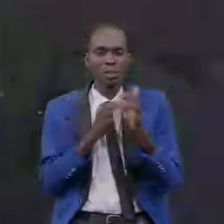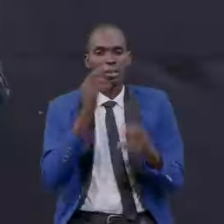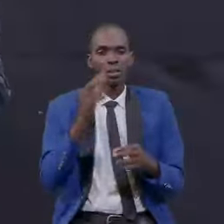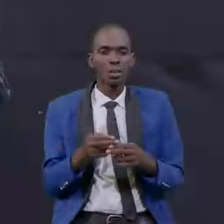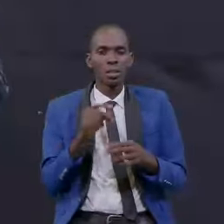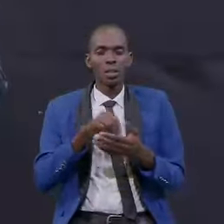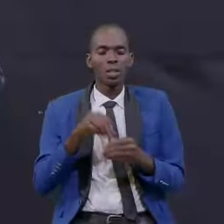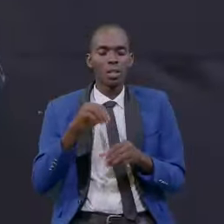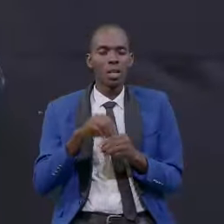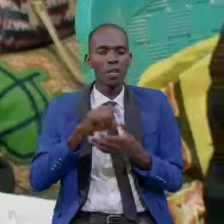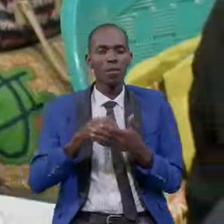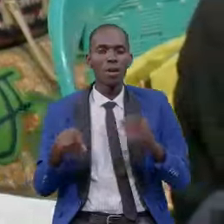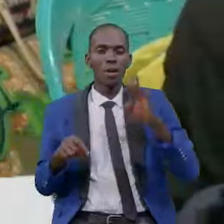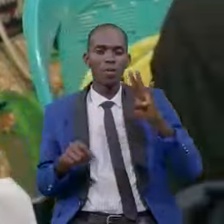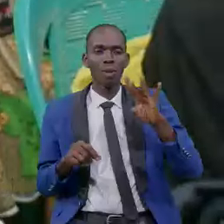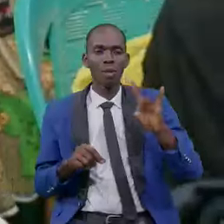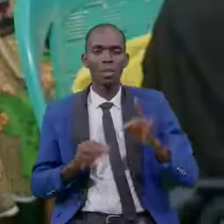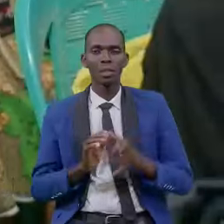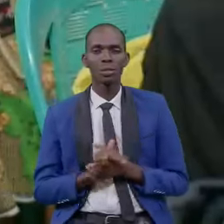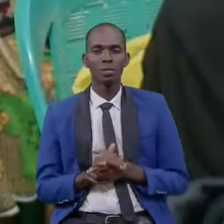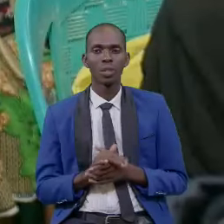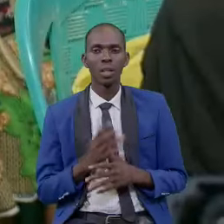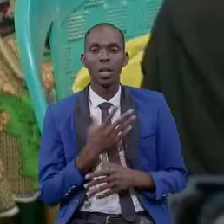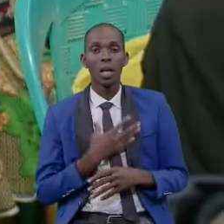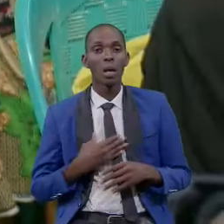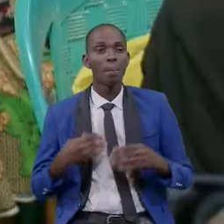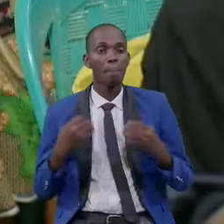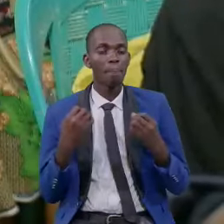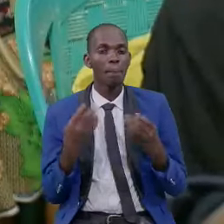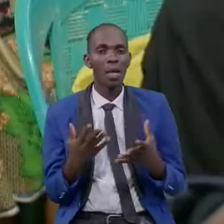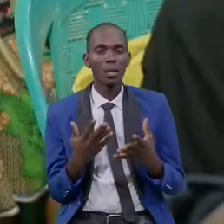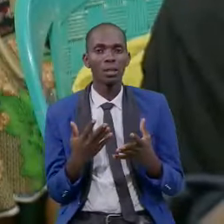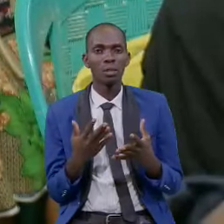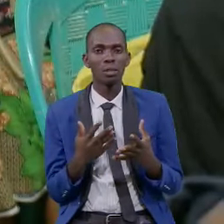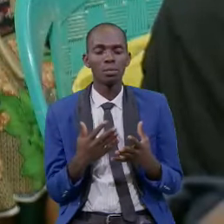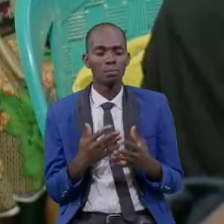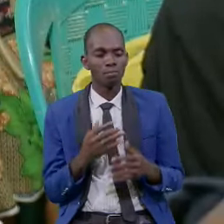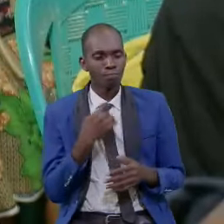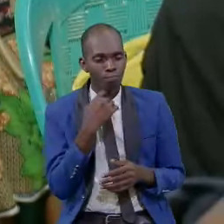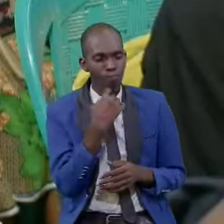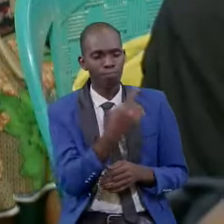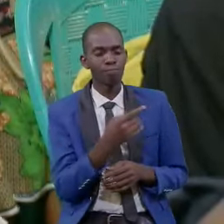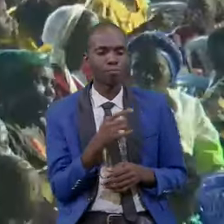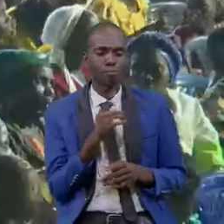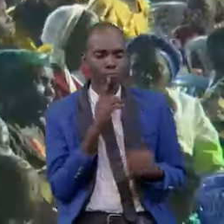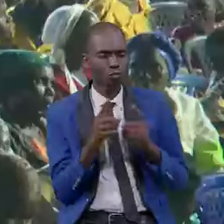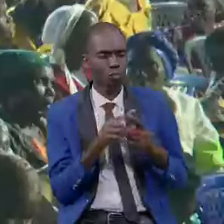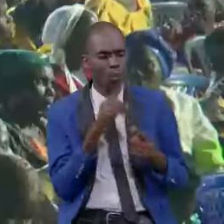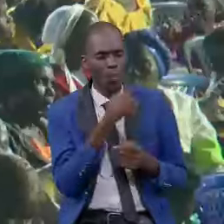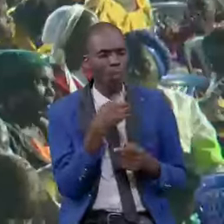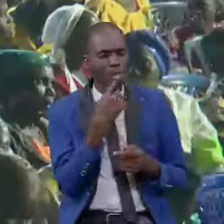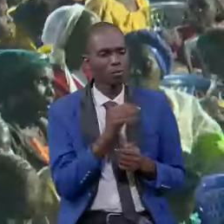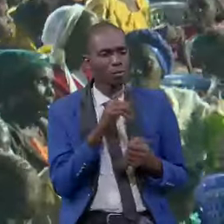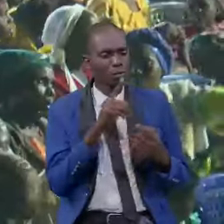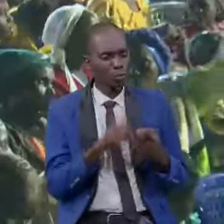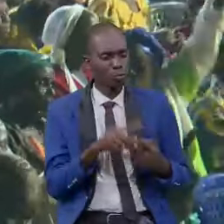verse 48, and many charged him that he should